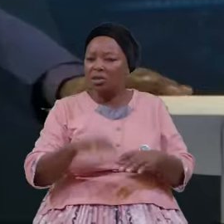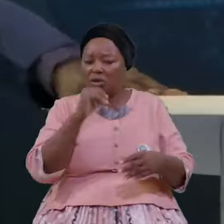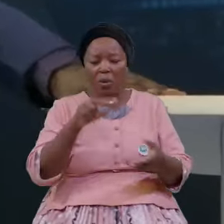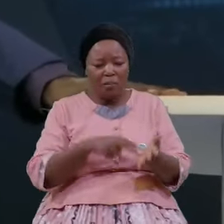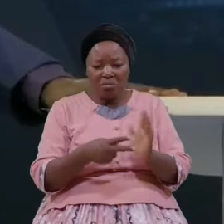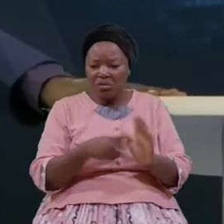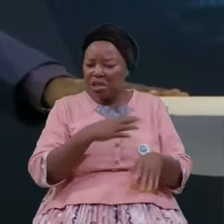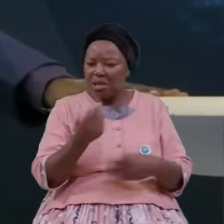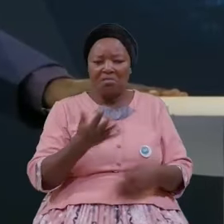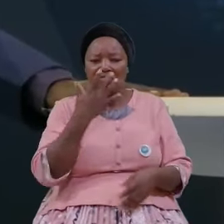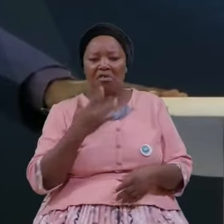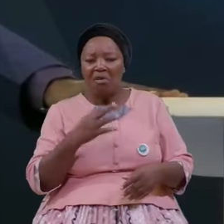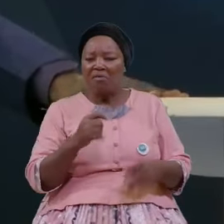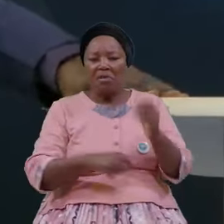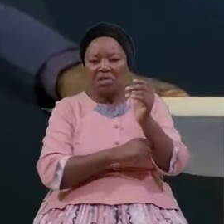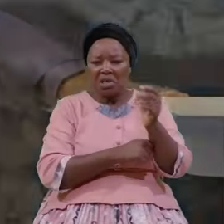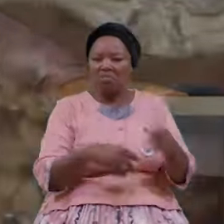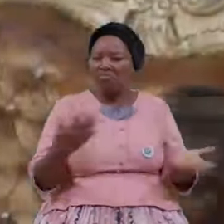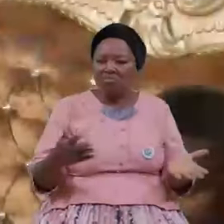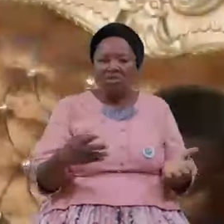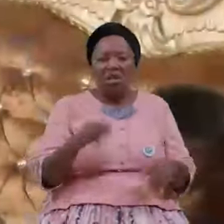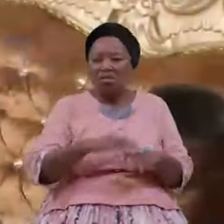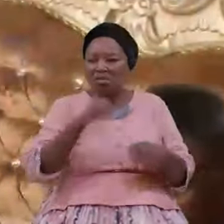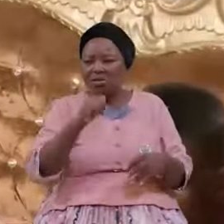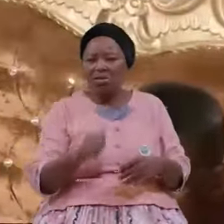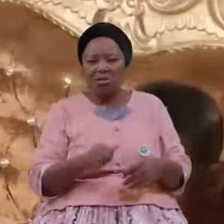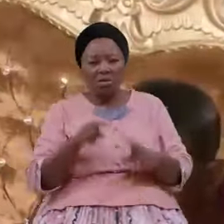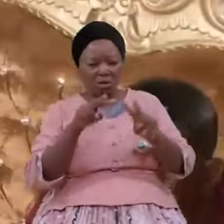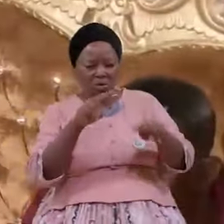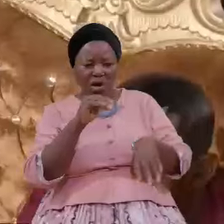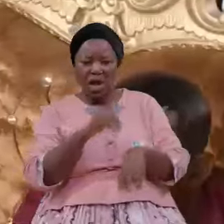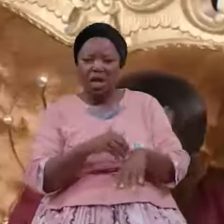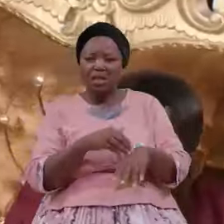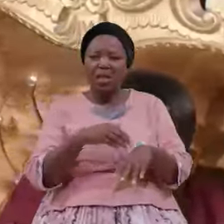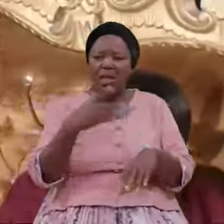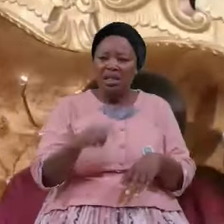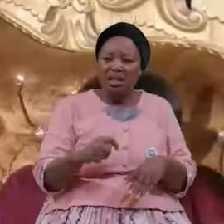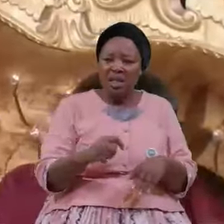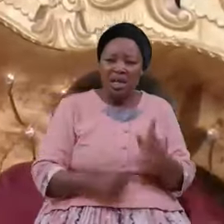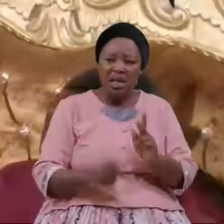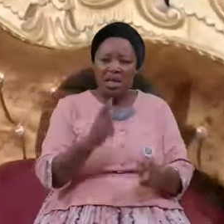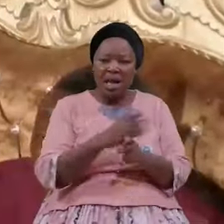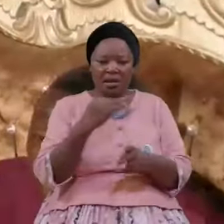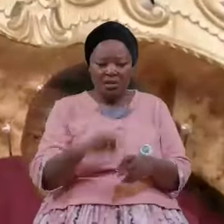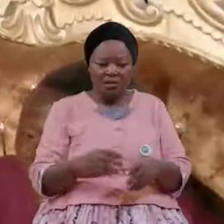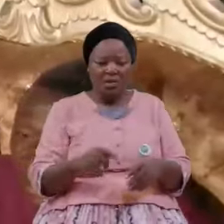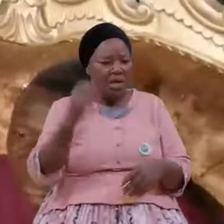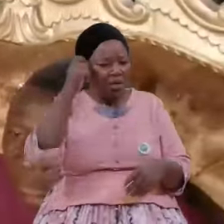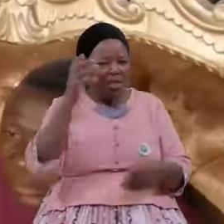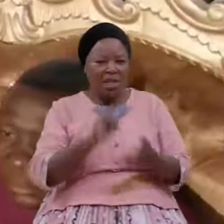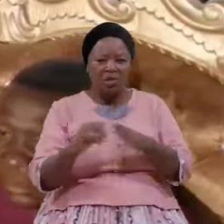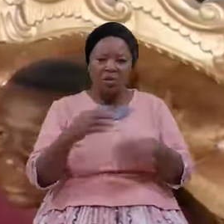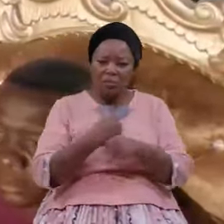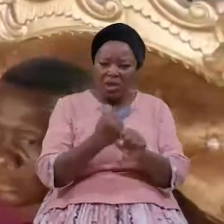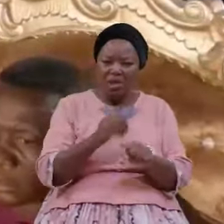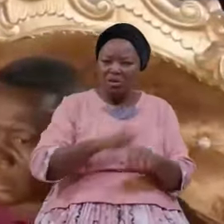skin. He doesn't look at the style of your hairdo. He doesn't look at your